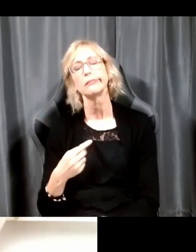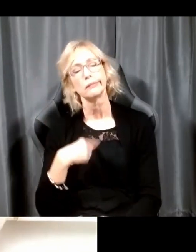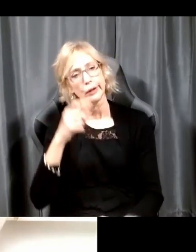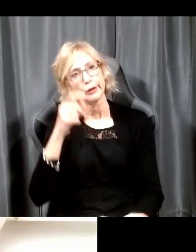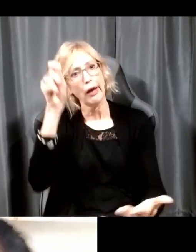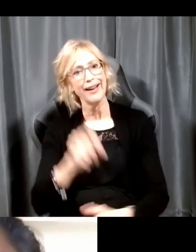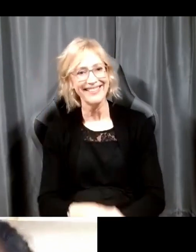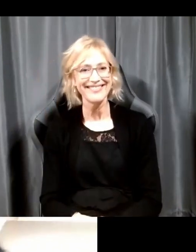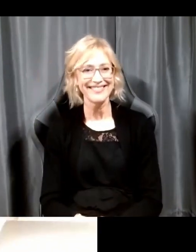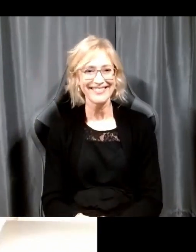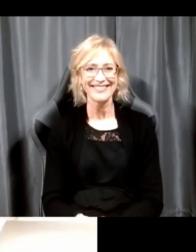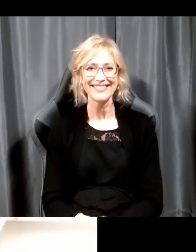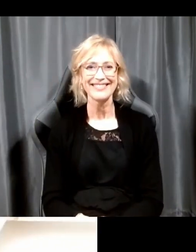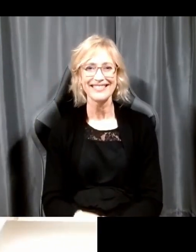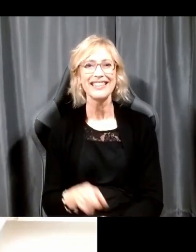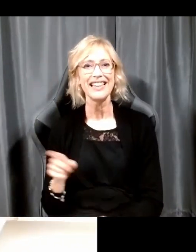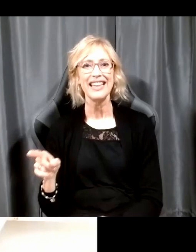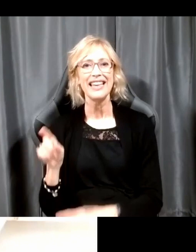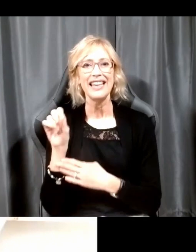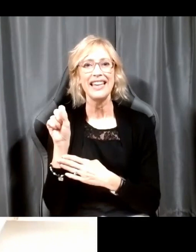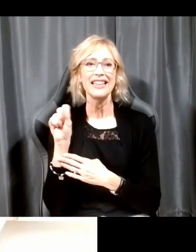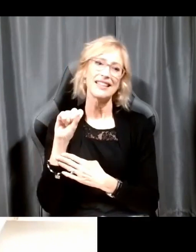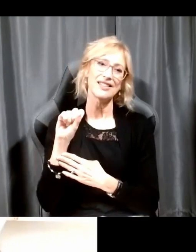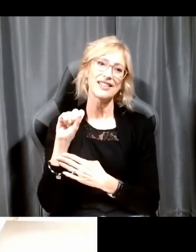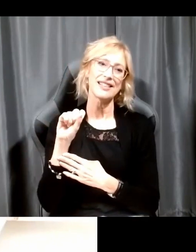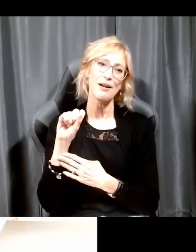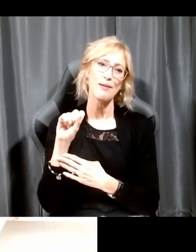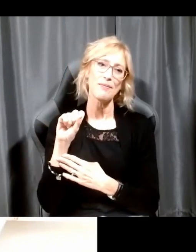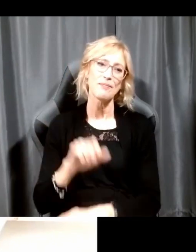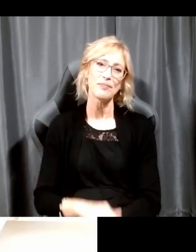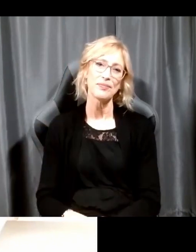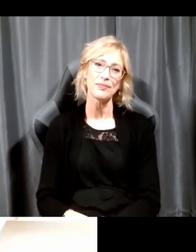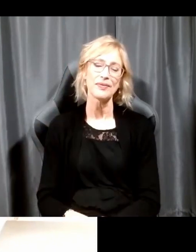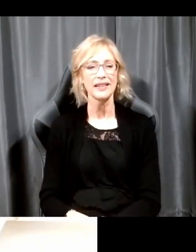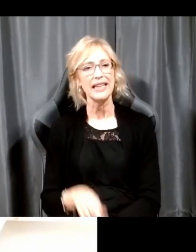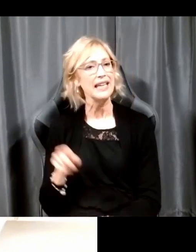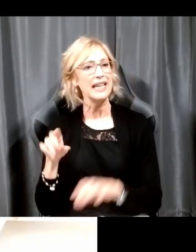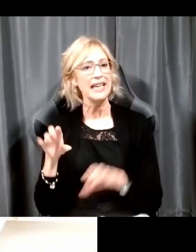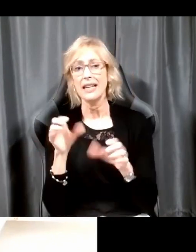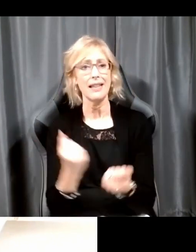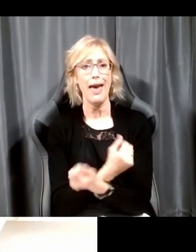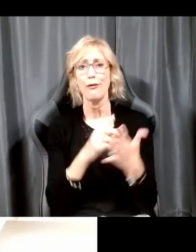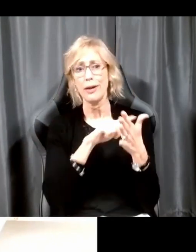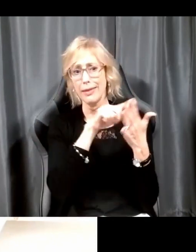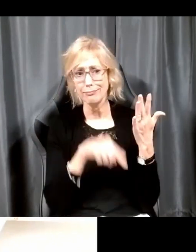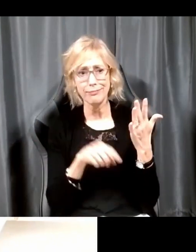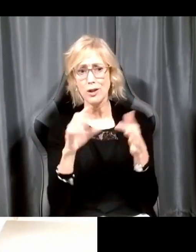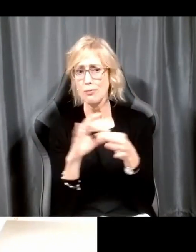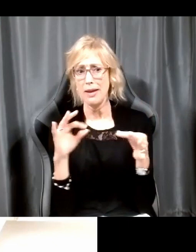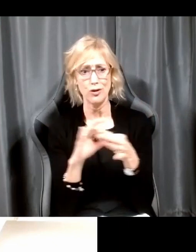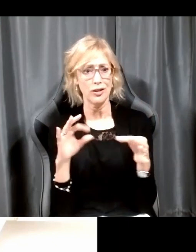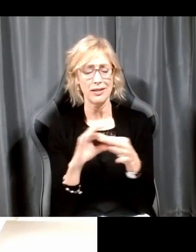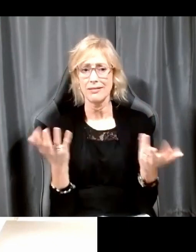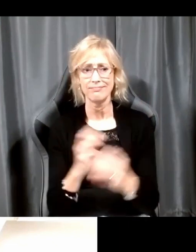Because, he tilts his head to the right, and he does everything. Yeah. It's unbelievable,